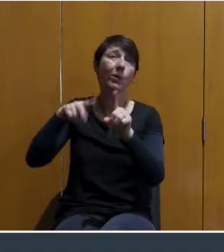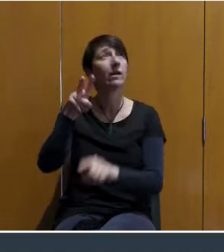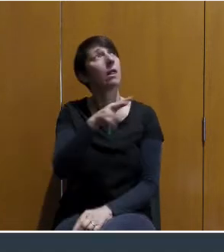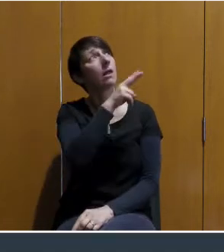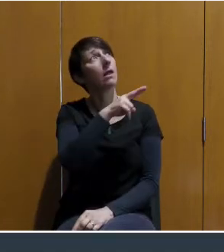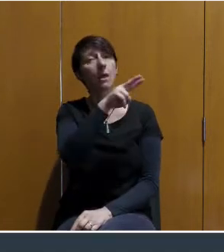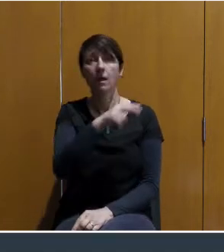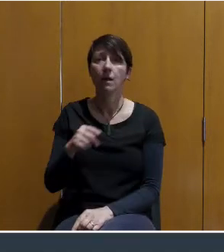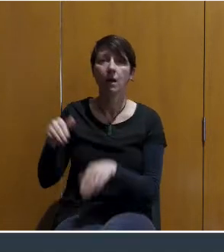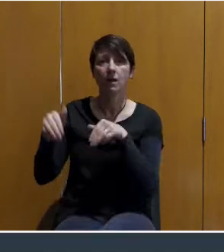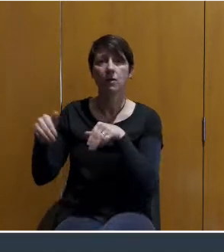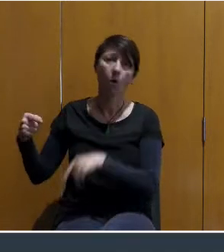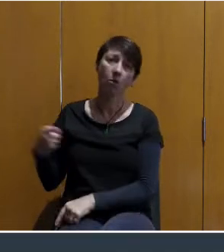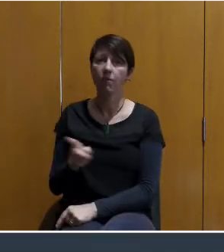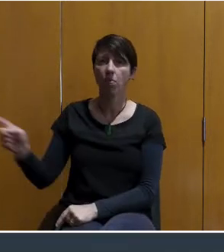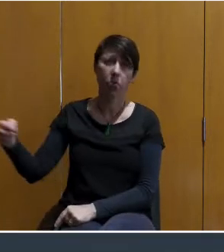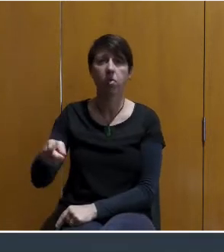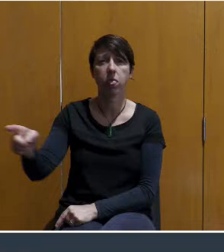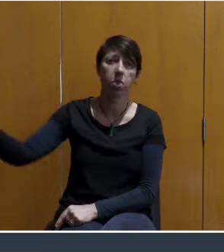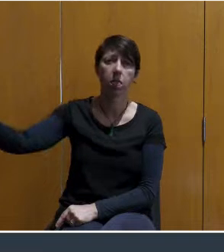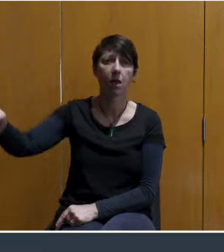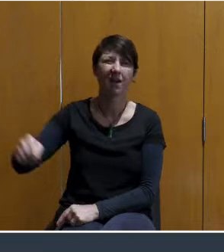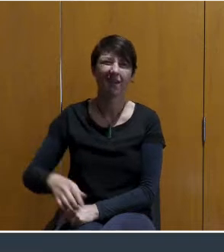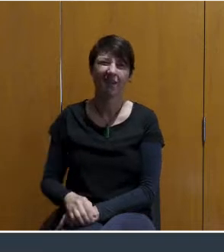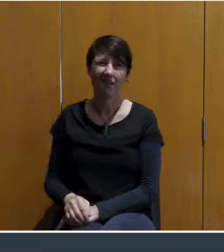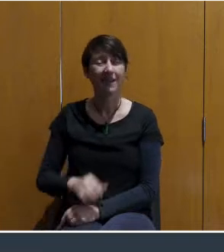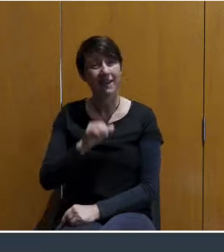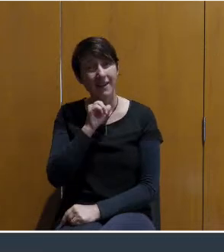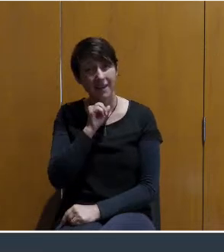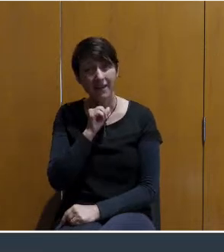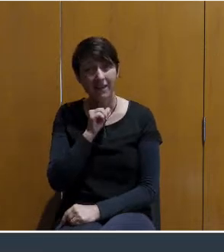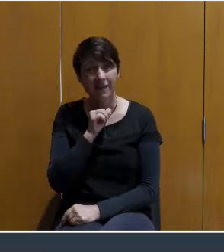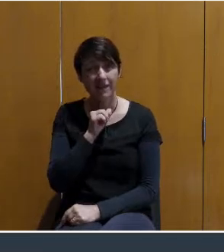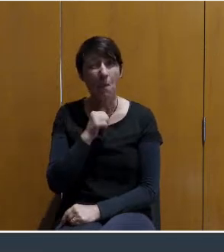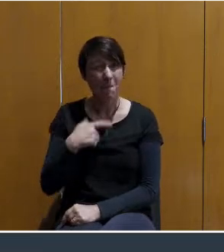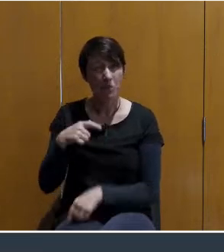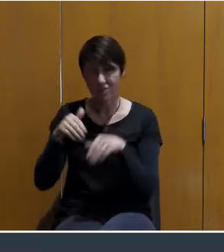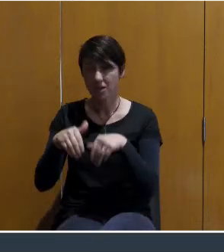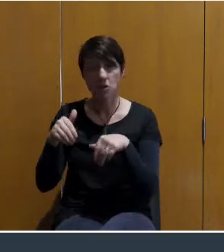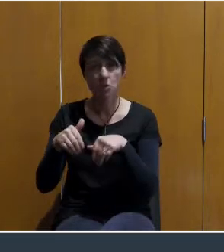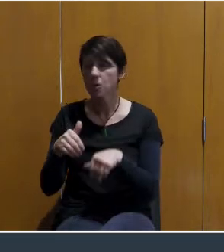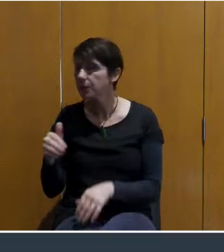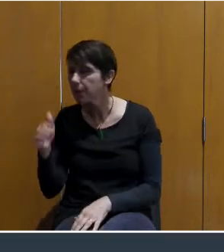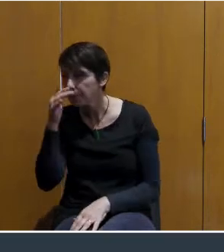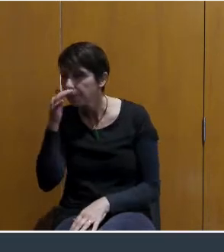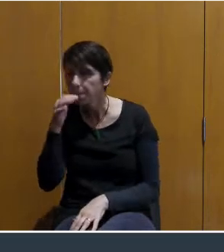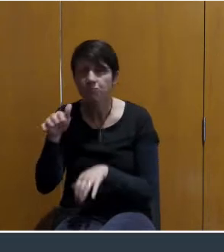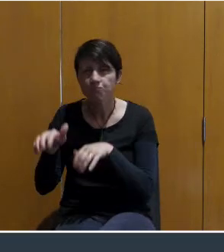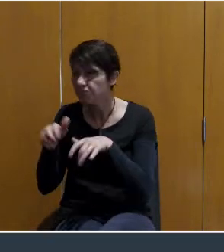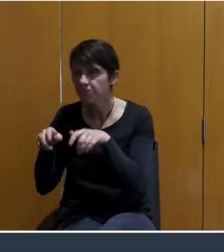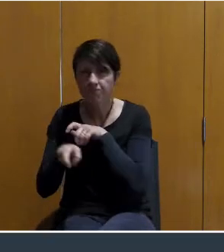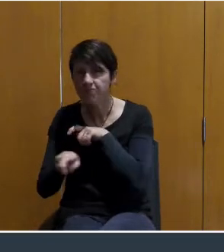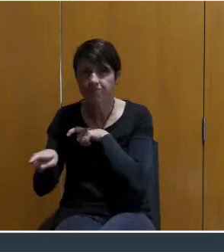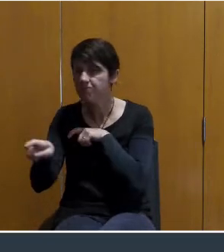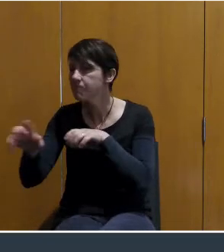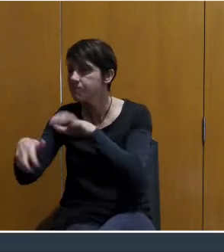this, because the dog he's a forager and he is a scavenger, and not every dog is this, but we